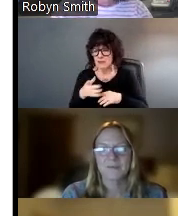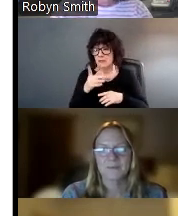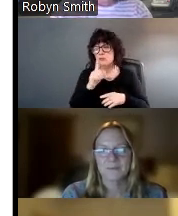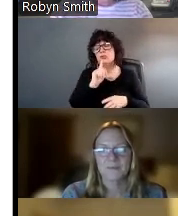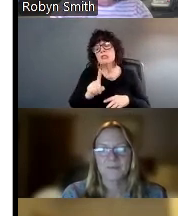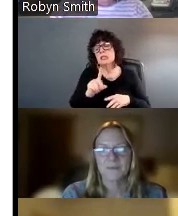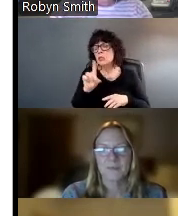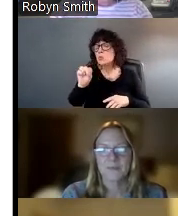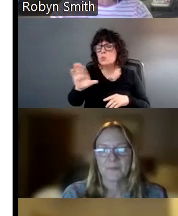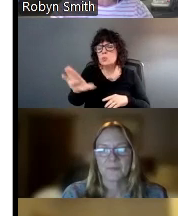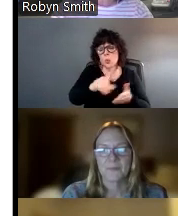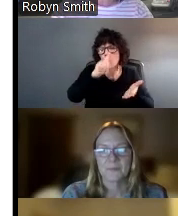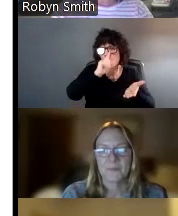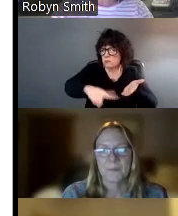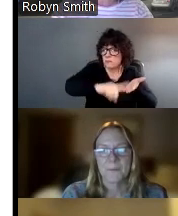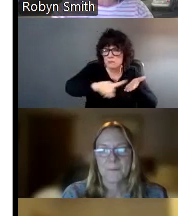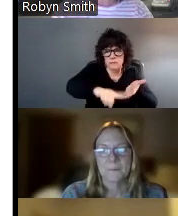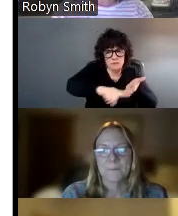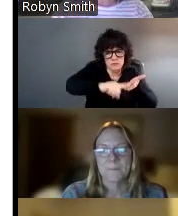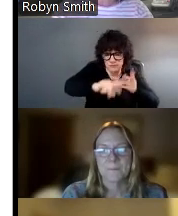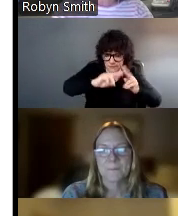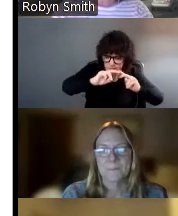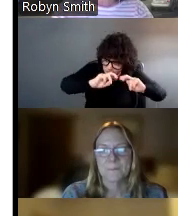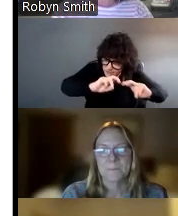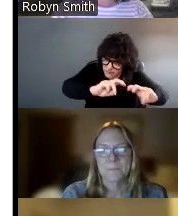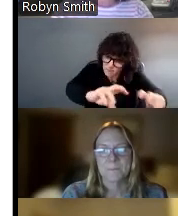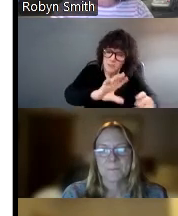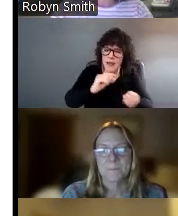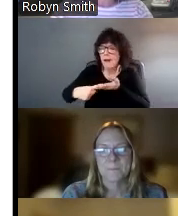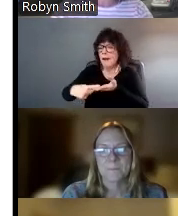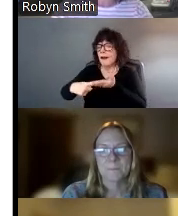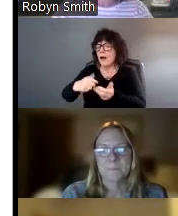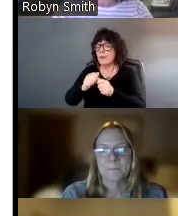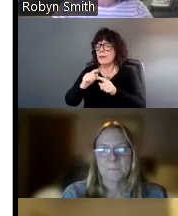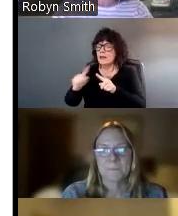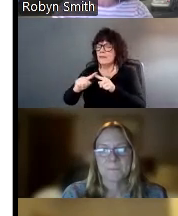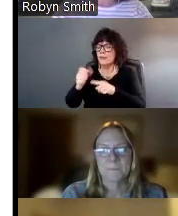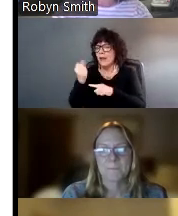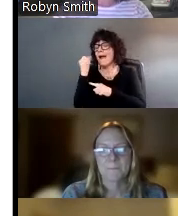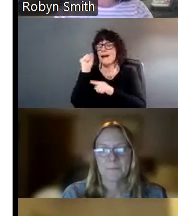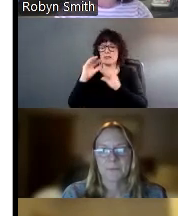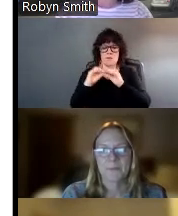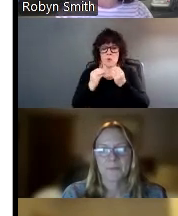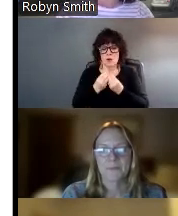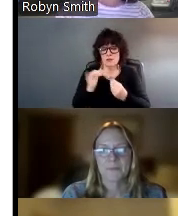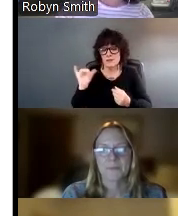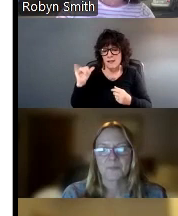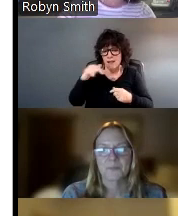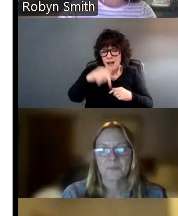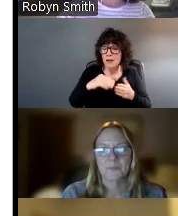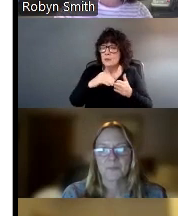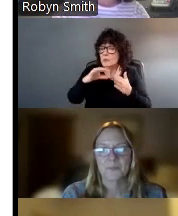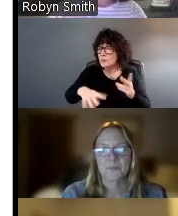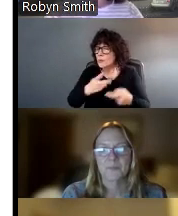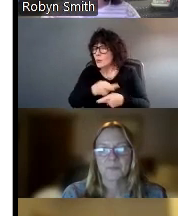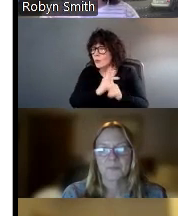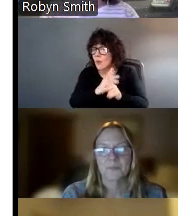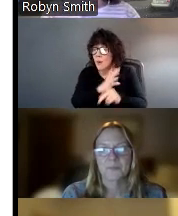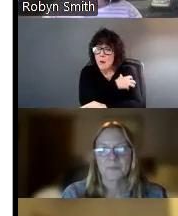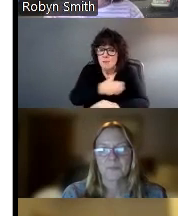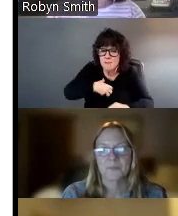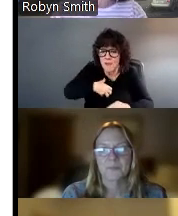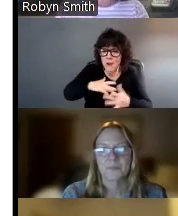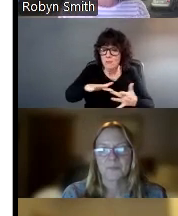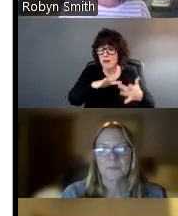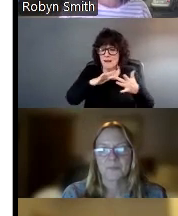mean, unfortunately, when you come in and out of certain types of forbearances, there are circumstances where your interest can